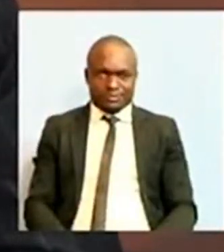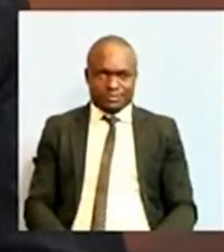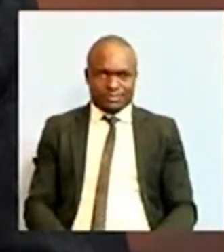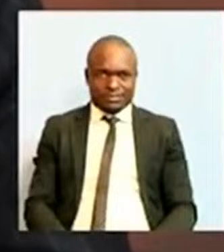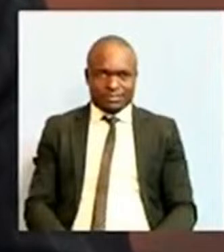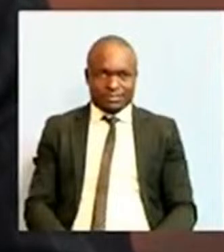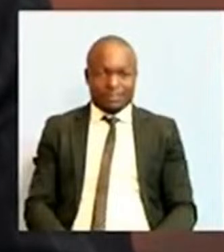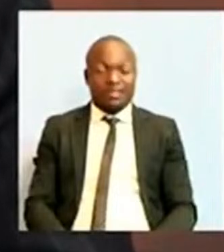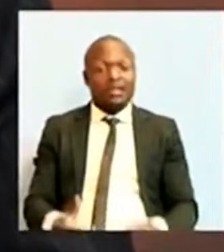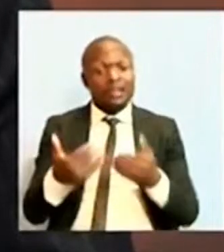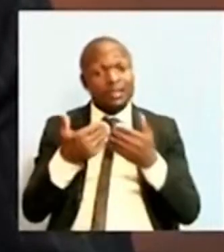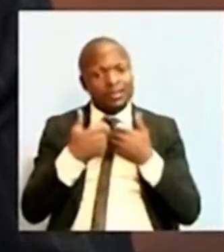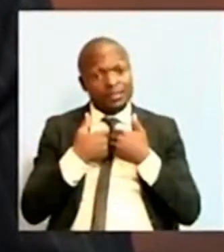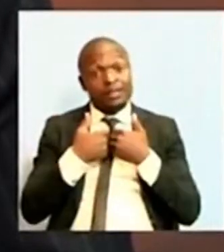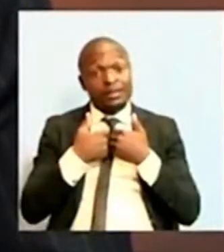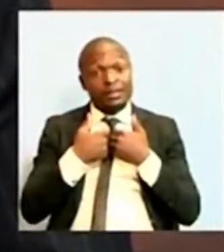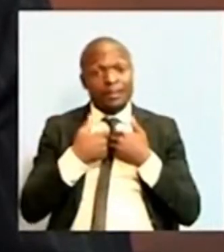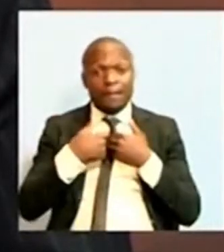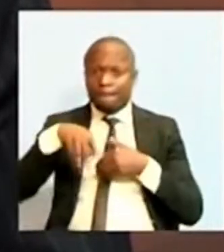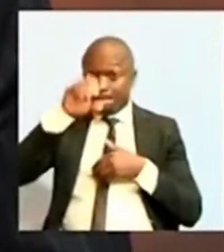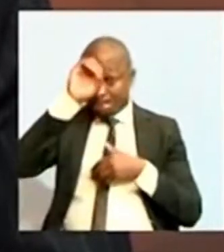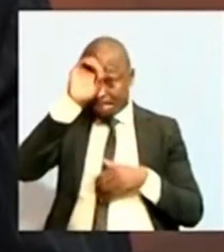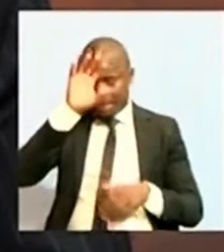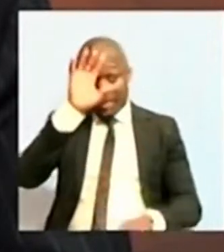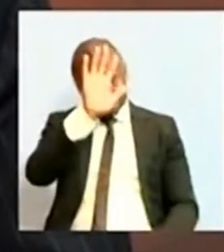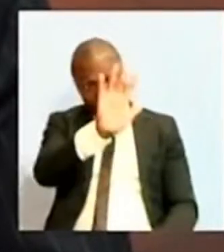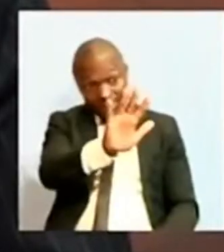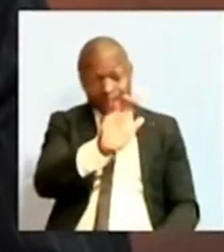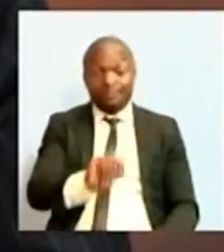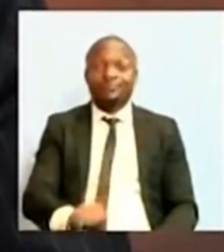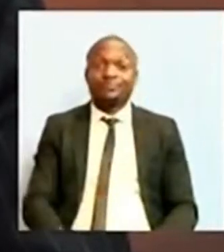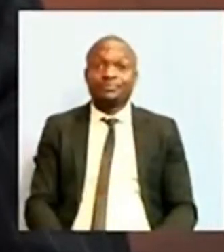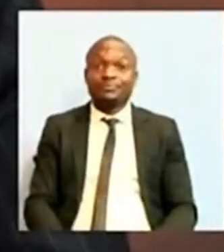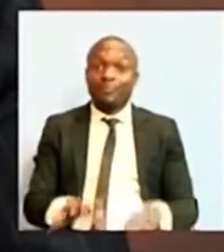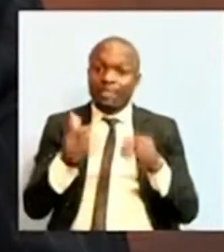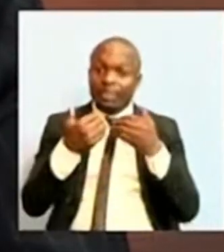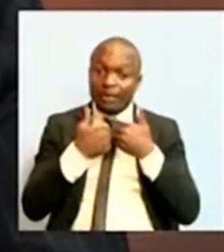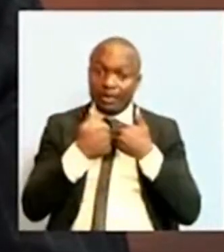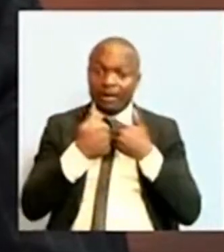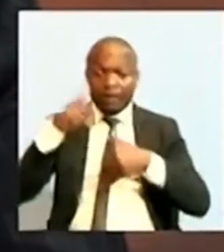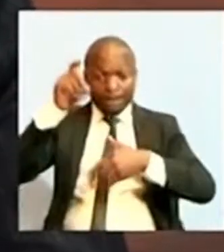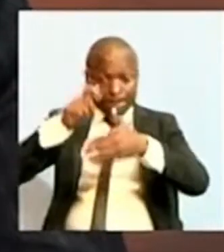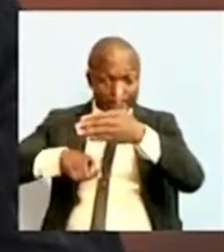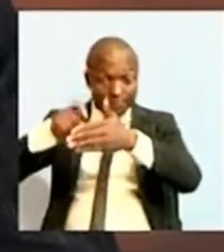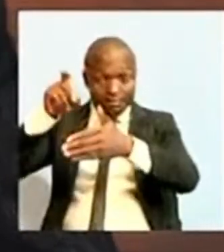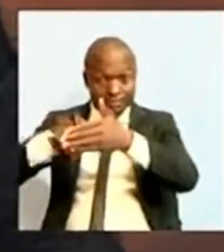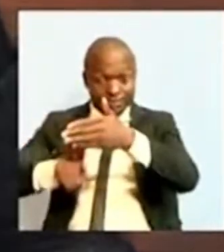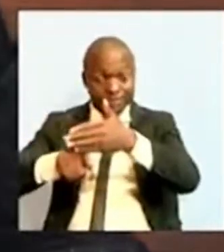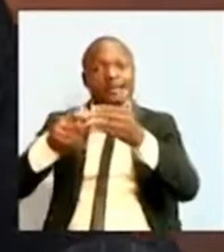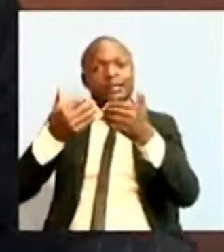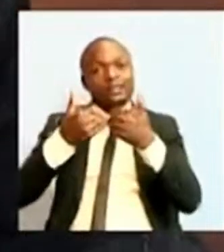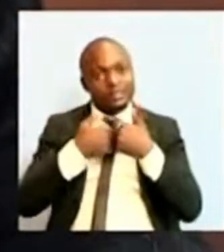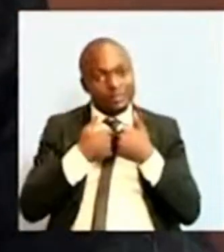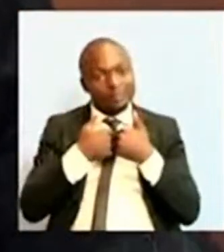because they have all the minerals, all the mines there. They have got rates, they have